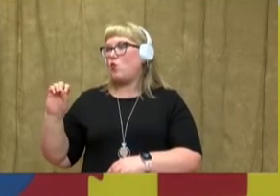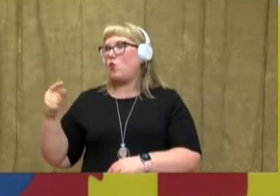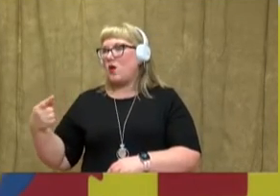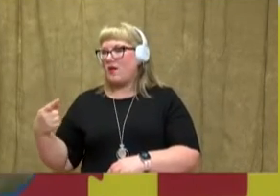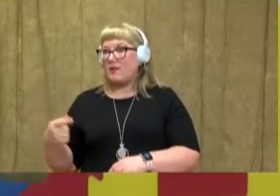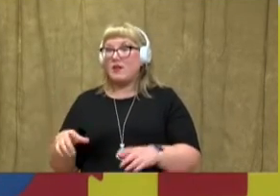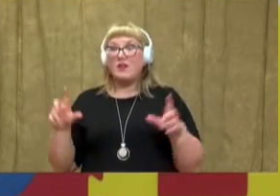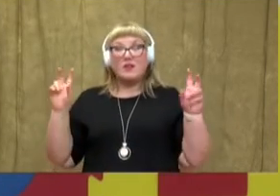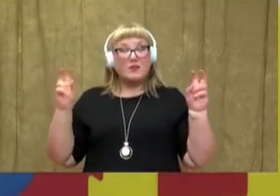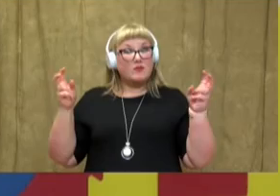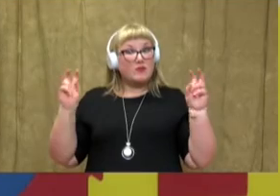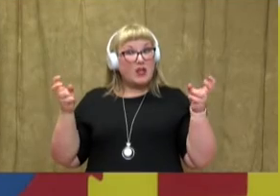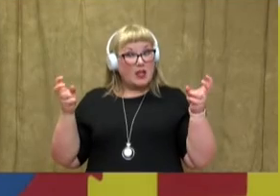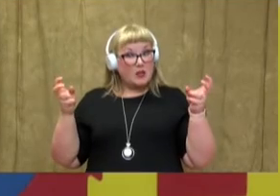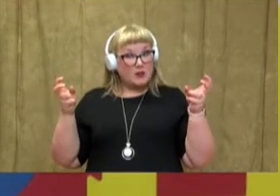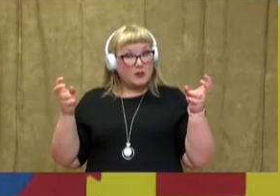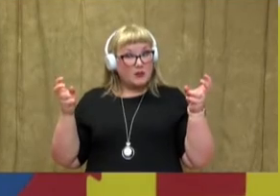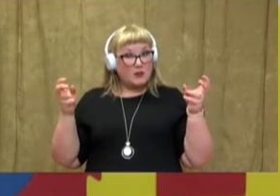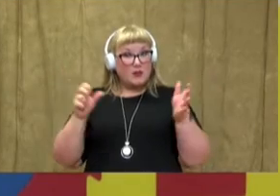Title page.